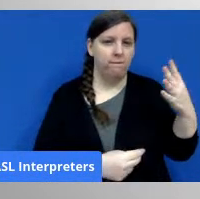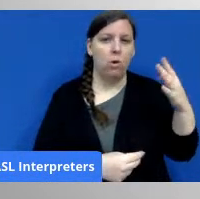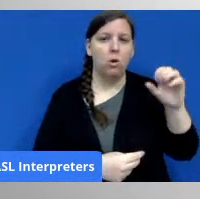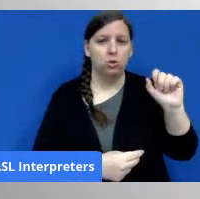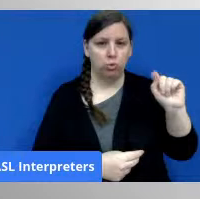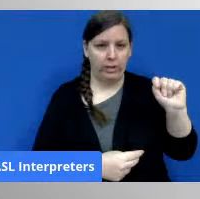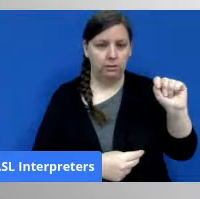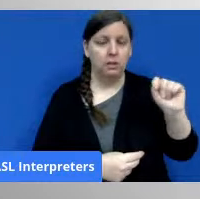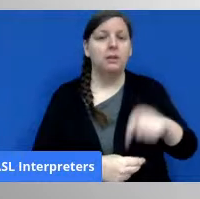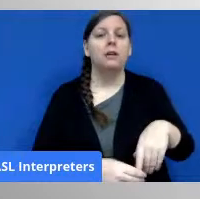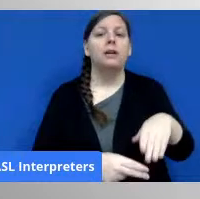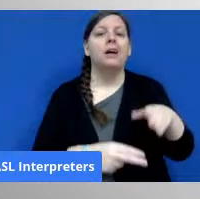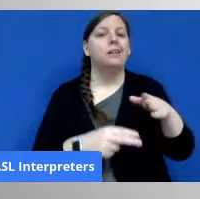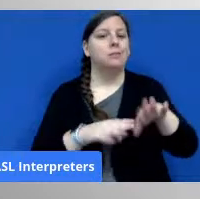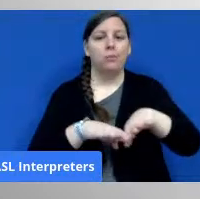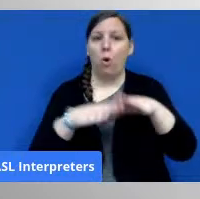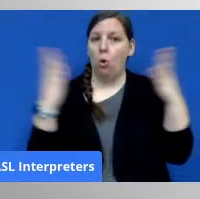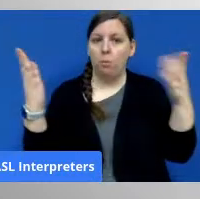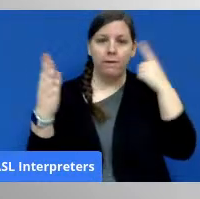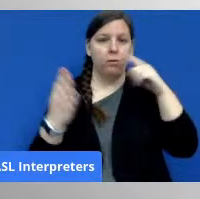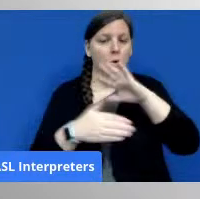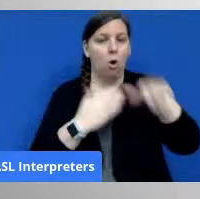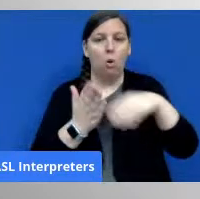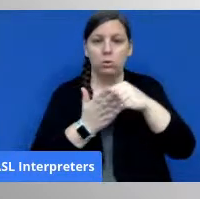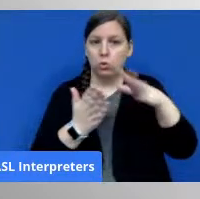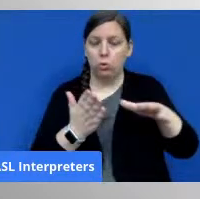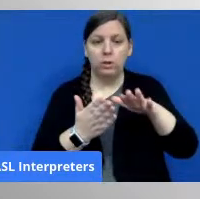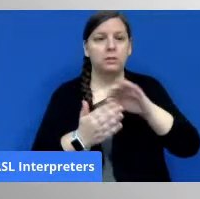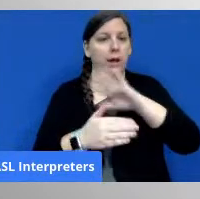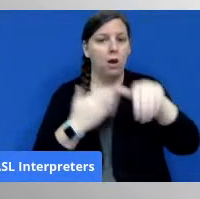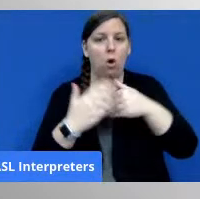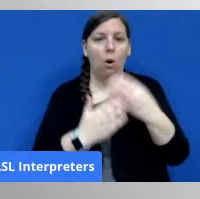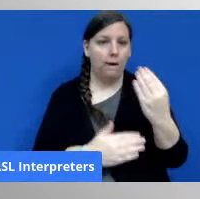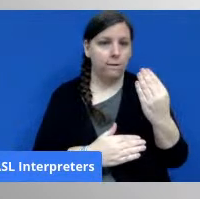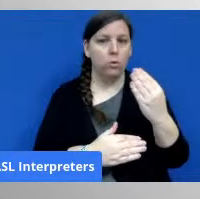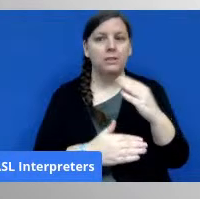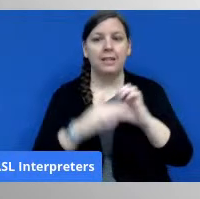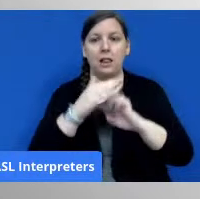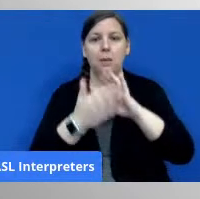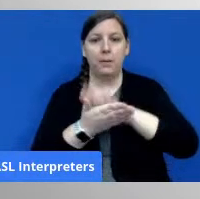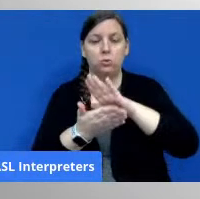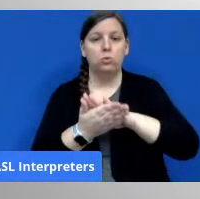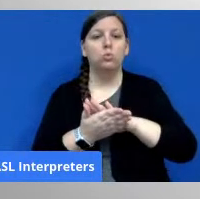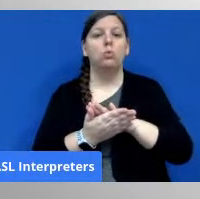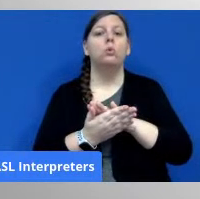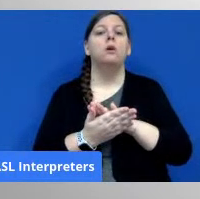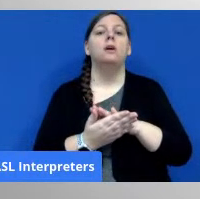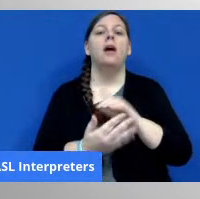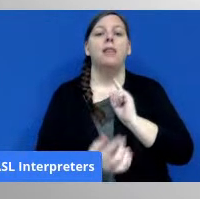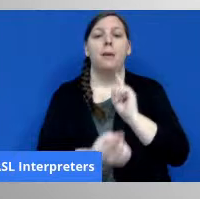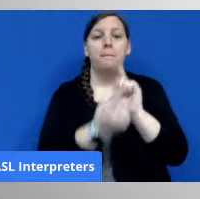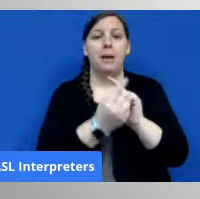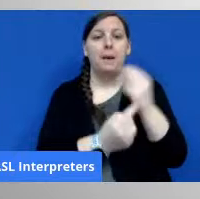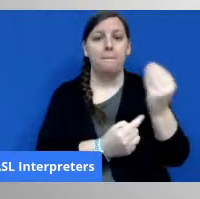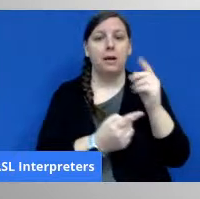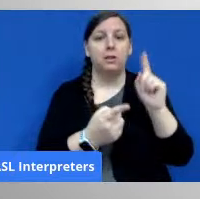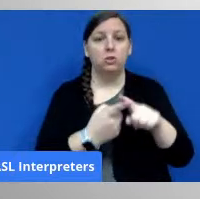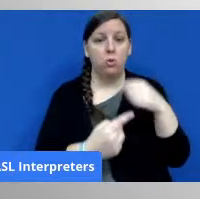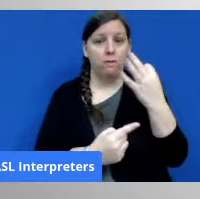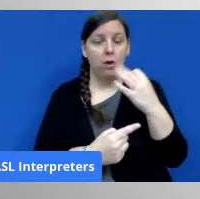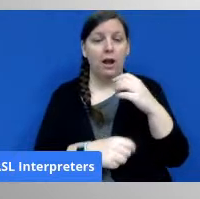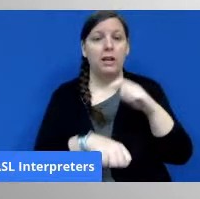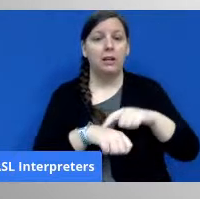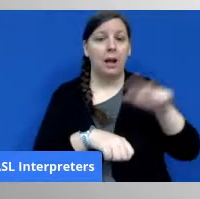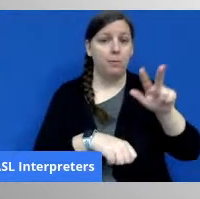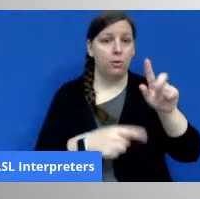all 14 elementary schools. It meets Monday through Friday from 3 until 6. It's available early September through